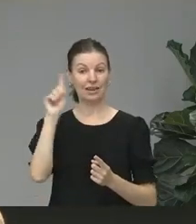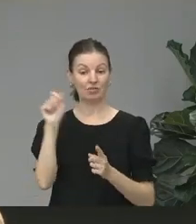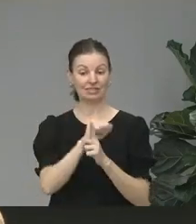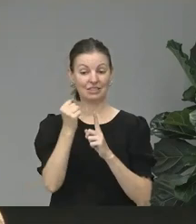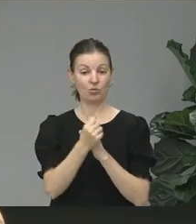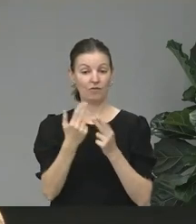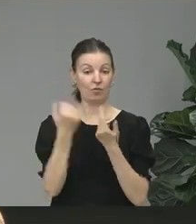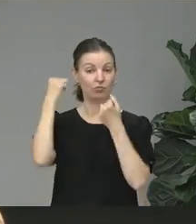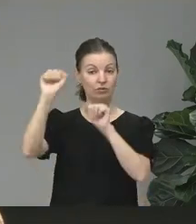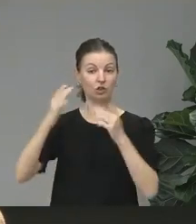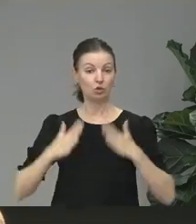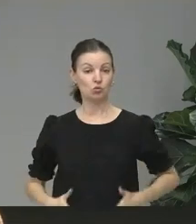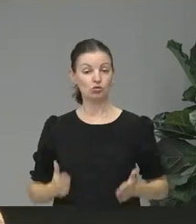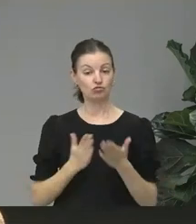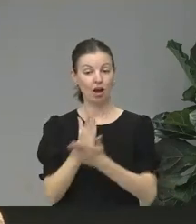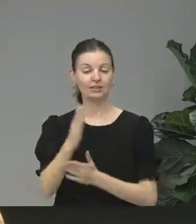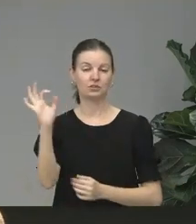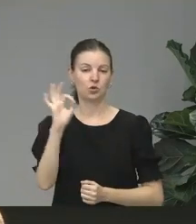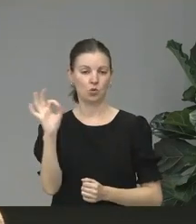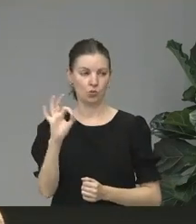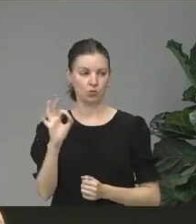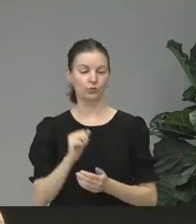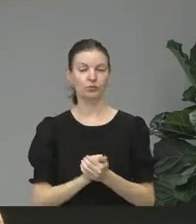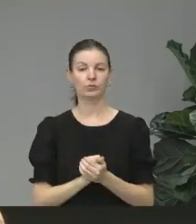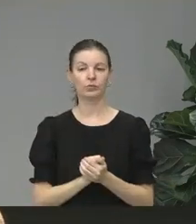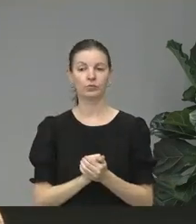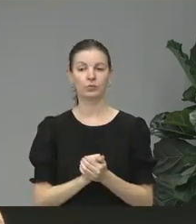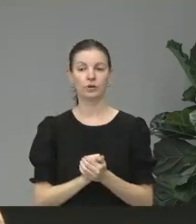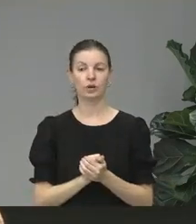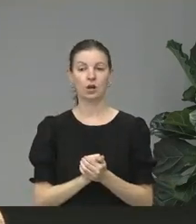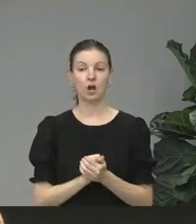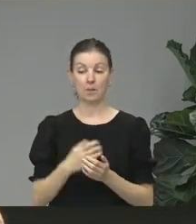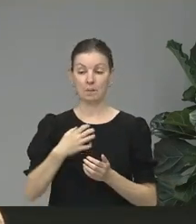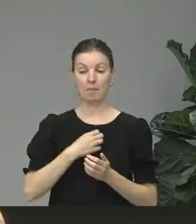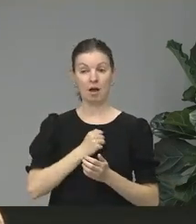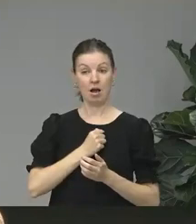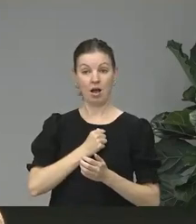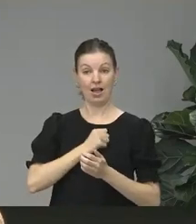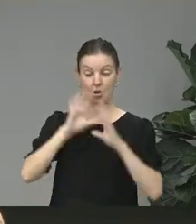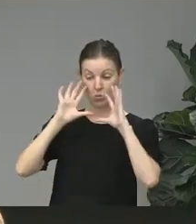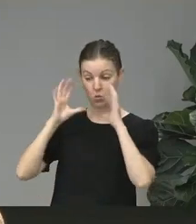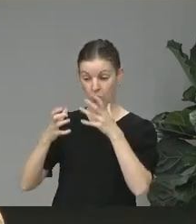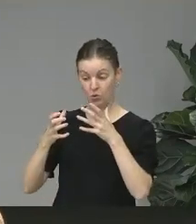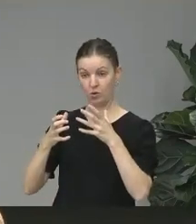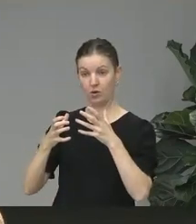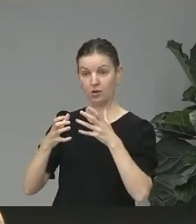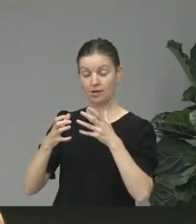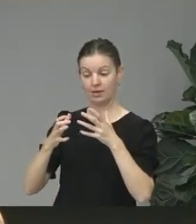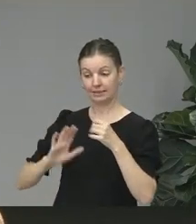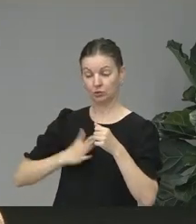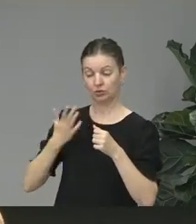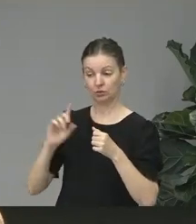protect human rights, because in the area that most interests me, the ordinary citizen with